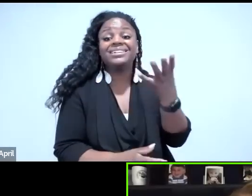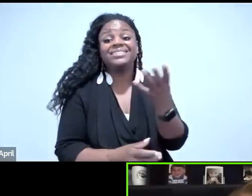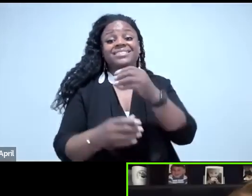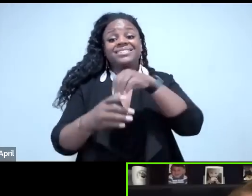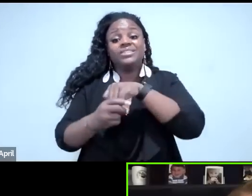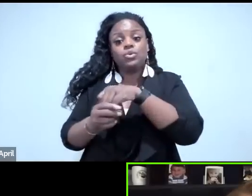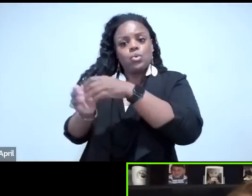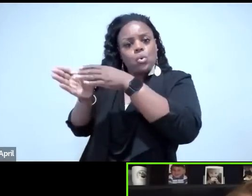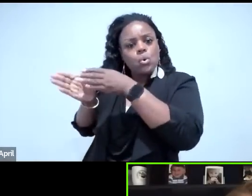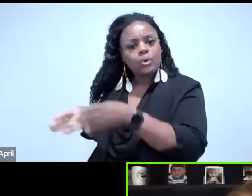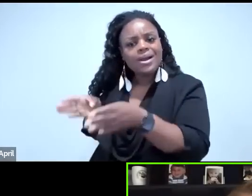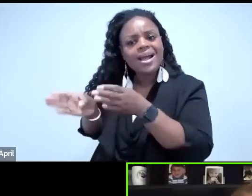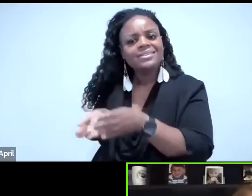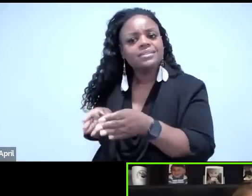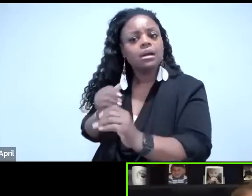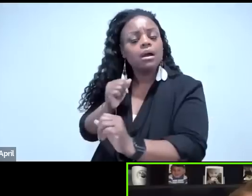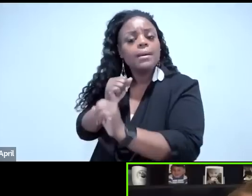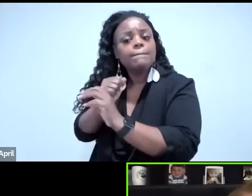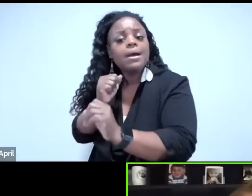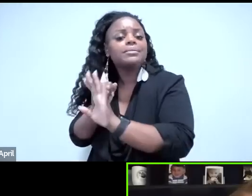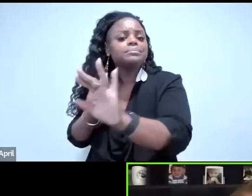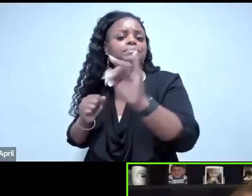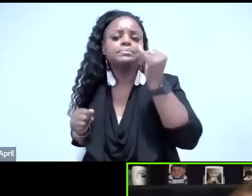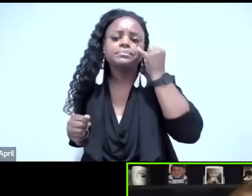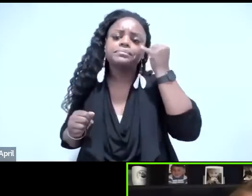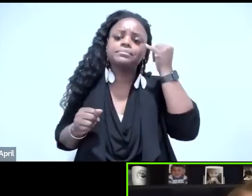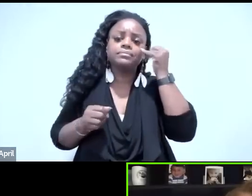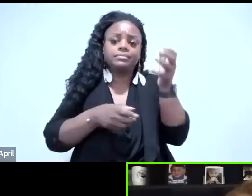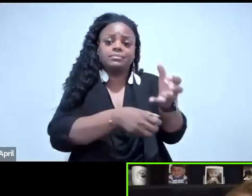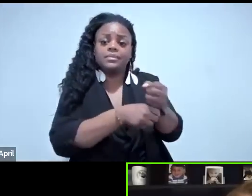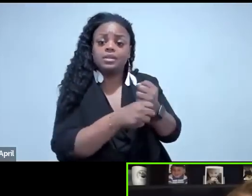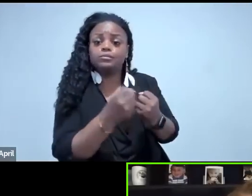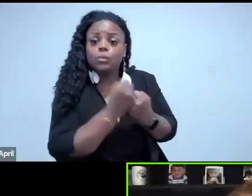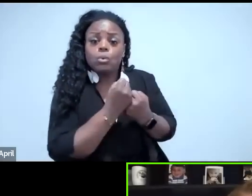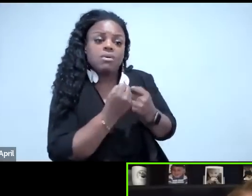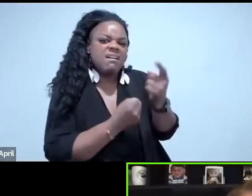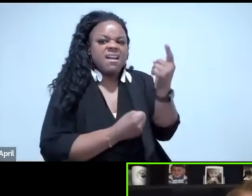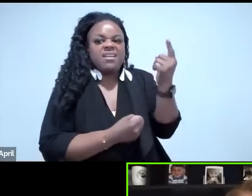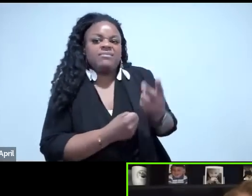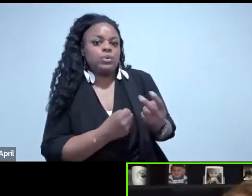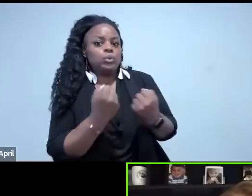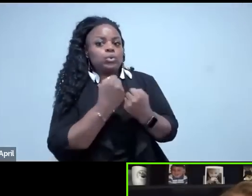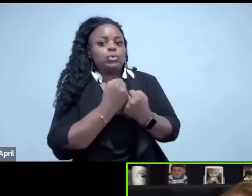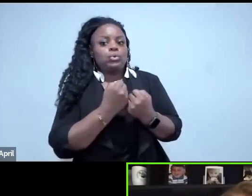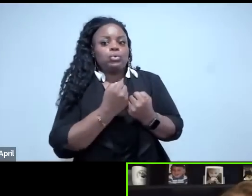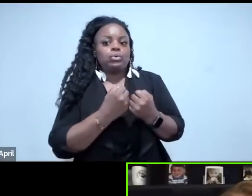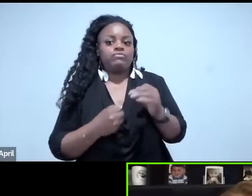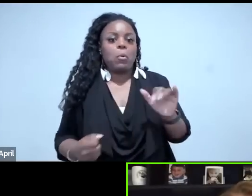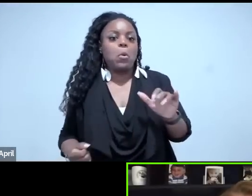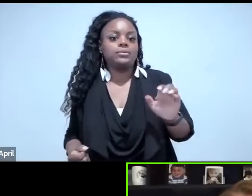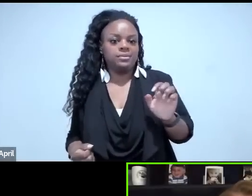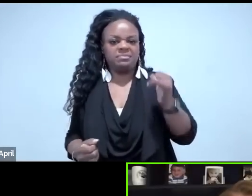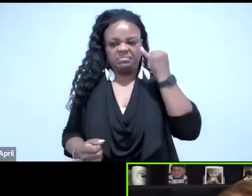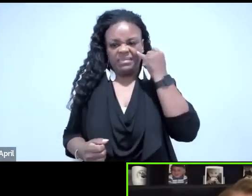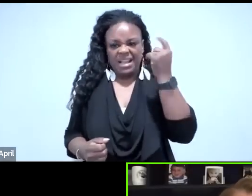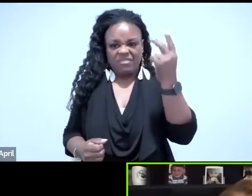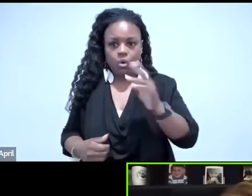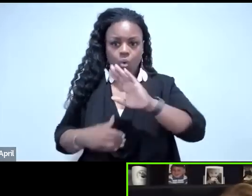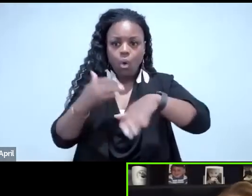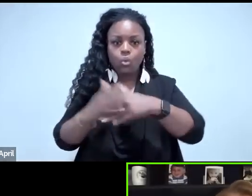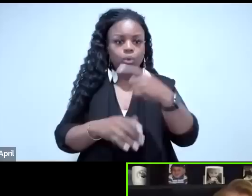of half of your workforce, you have a huge leg up. Who can ever do that? What they're trying to do is